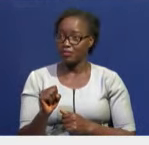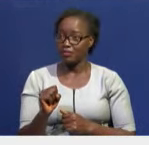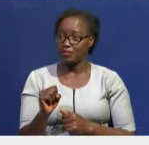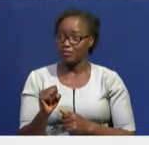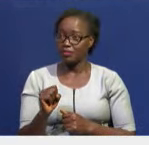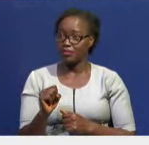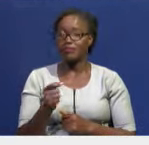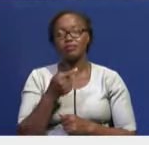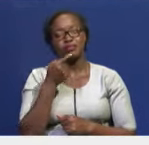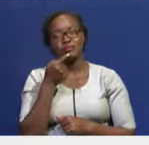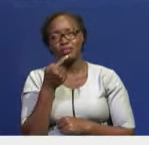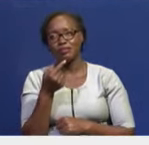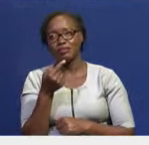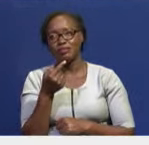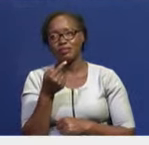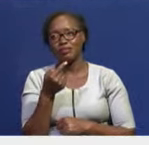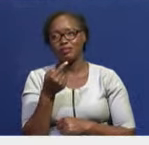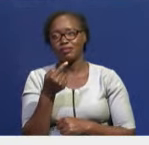I have said